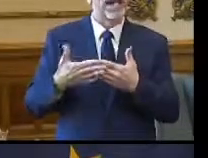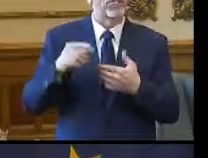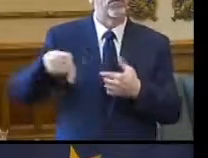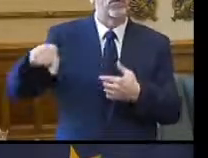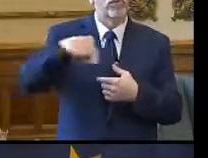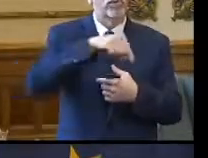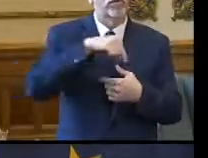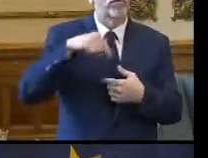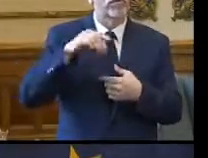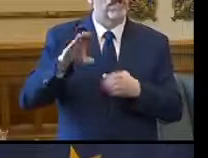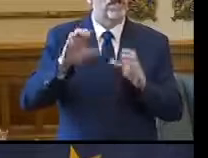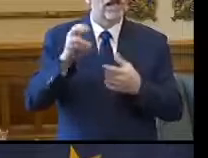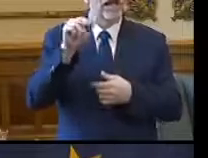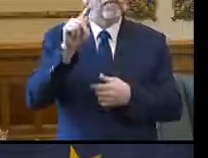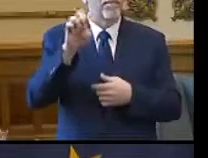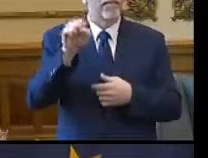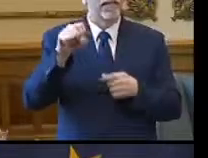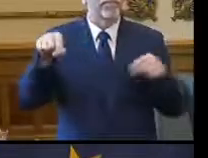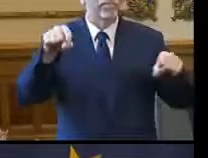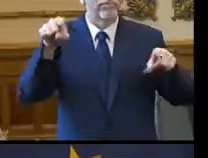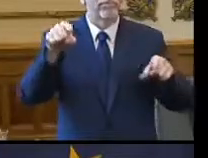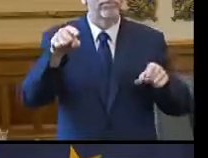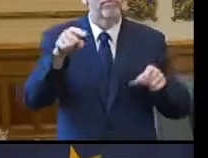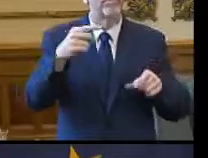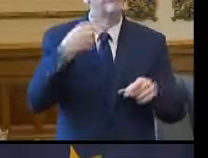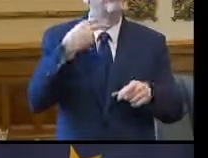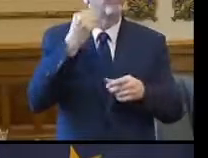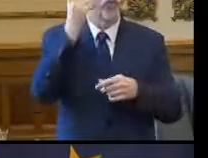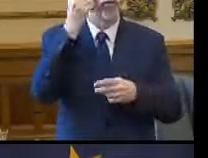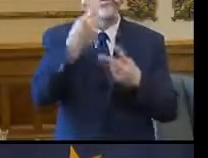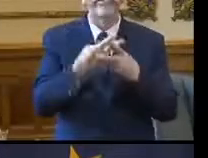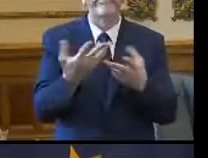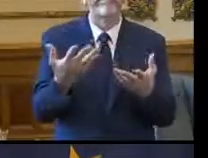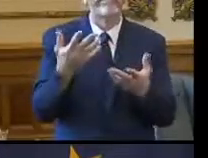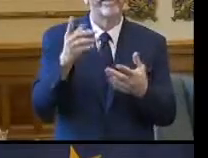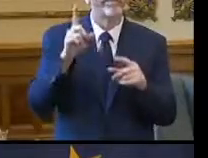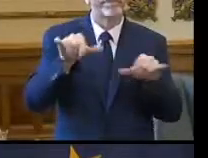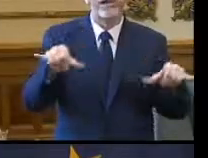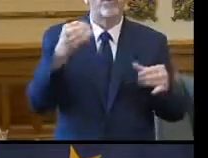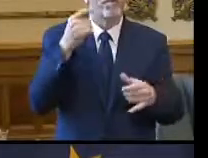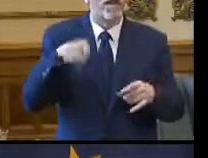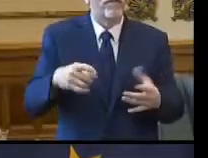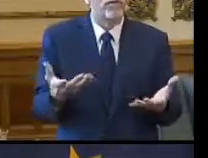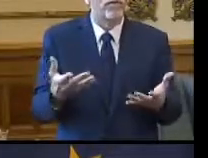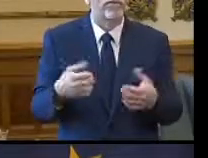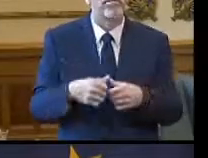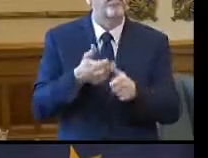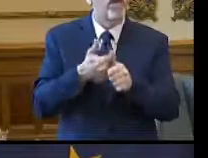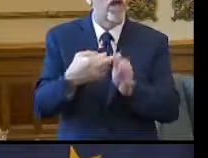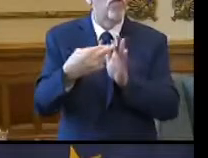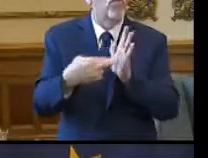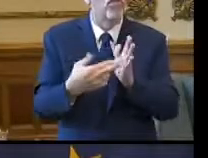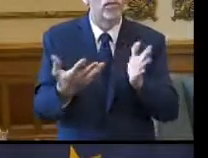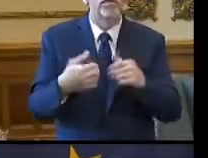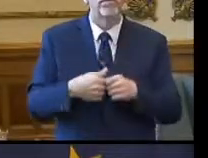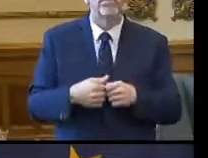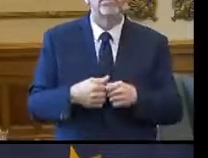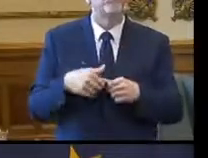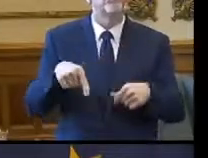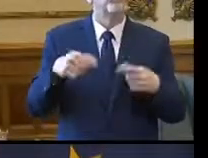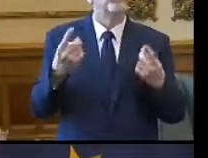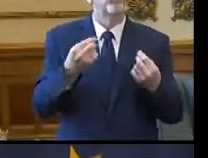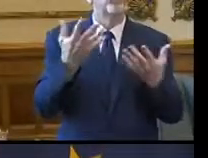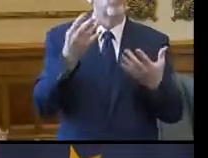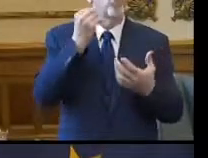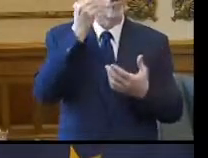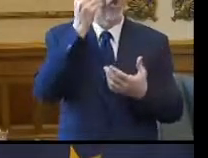care to patients whenever they need our services. At the same time, it's equally important during this public health crisis that we're able to protect